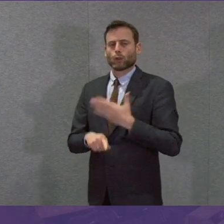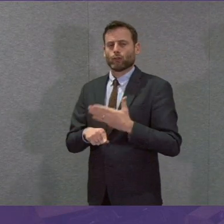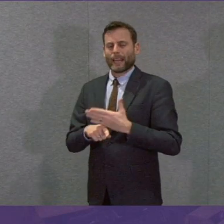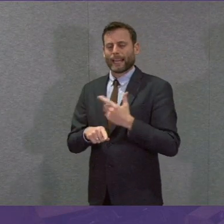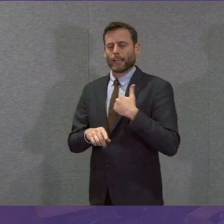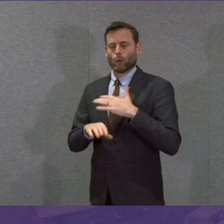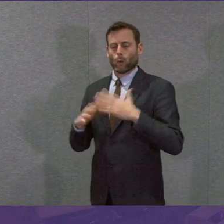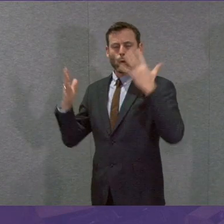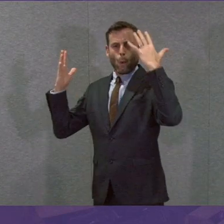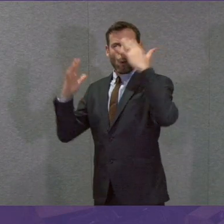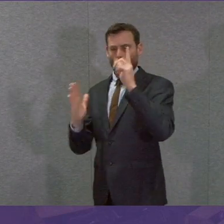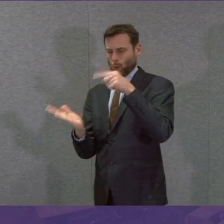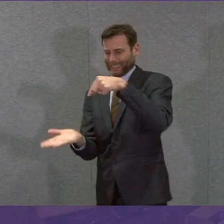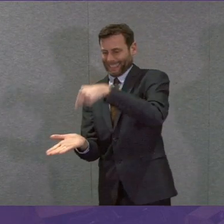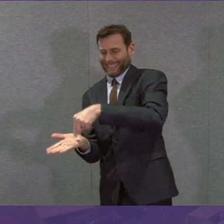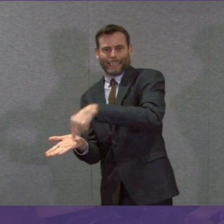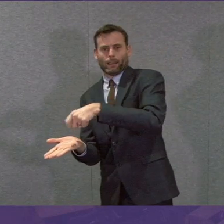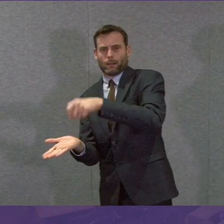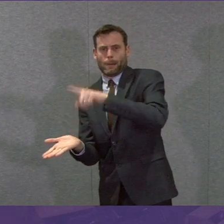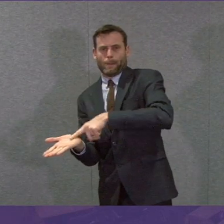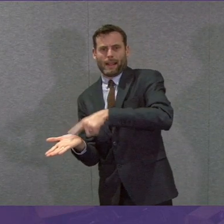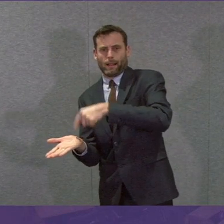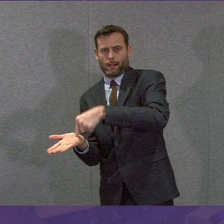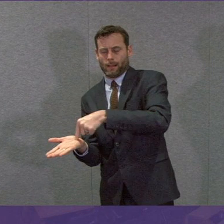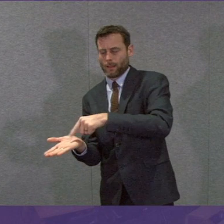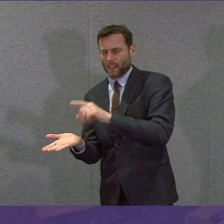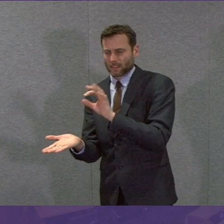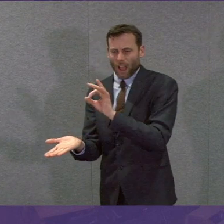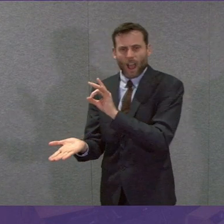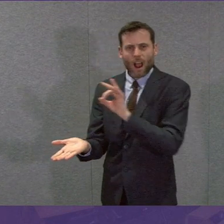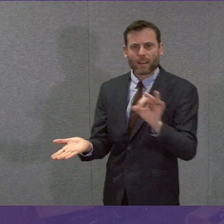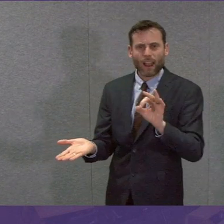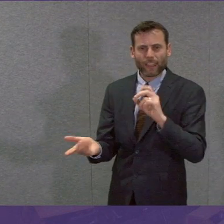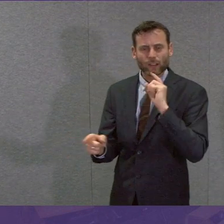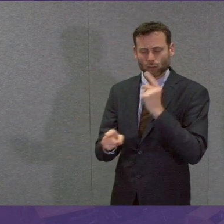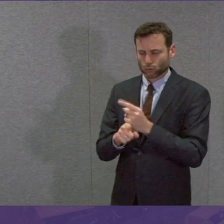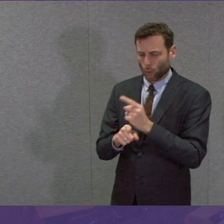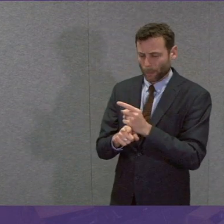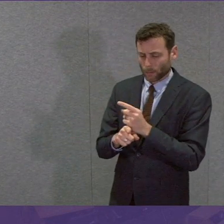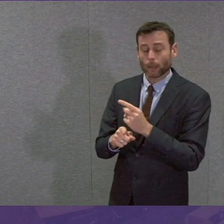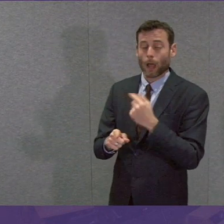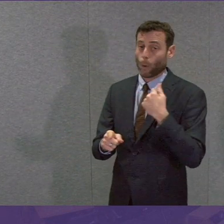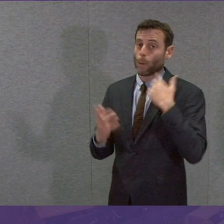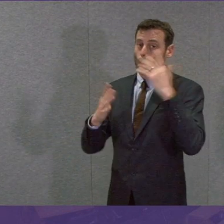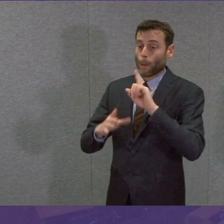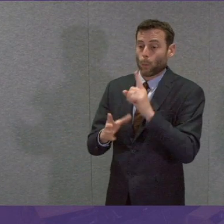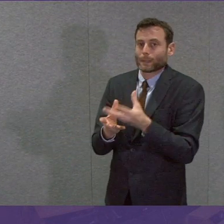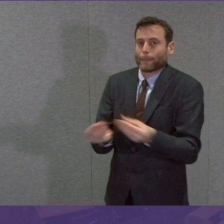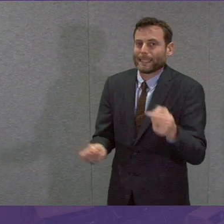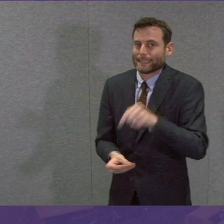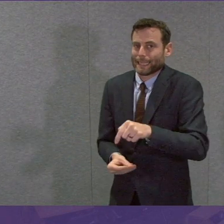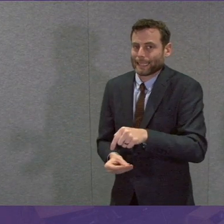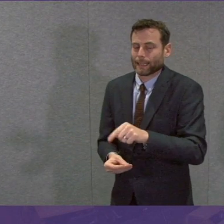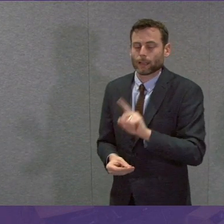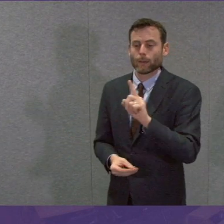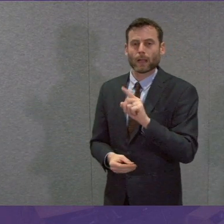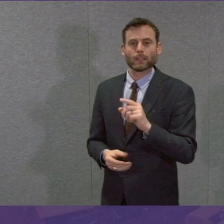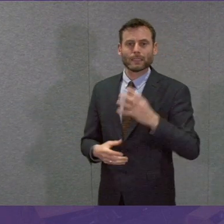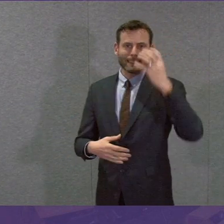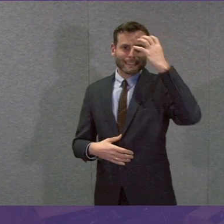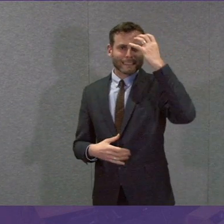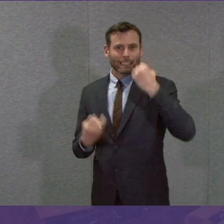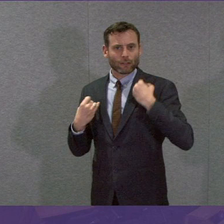in the bill. There's nothing to mandate an increase in statutory sick pay, for example. The measures on compensation